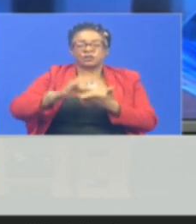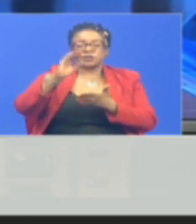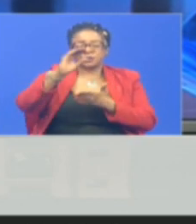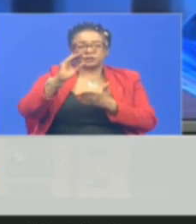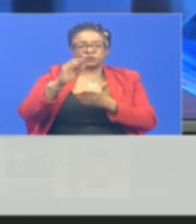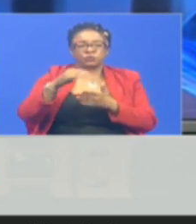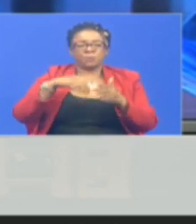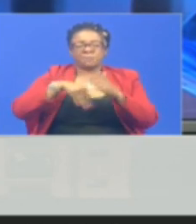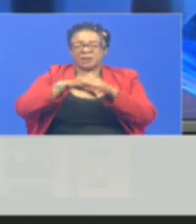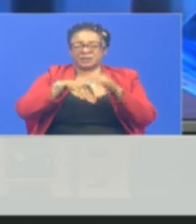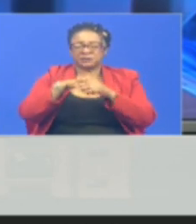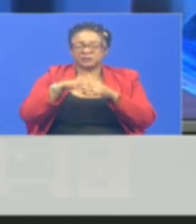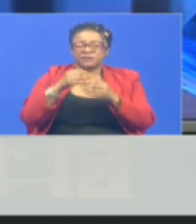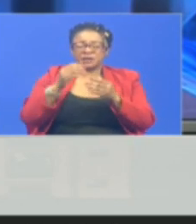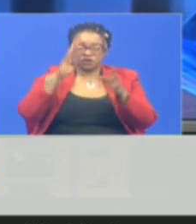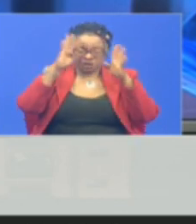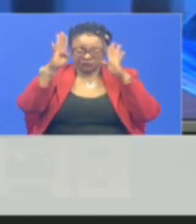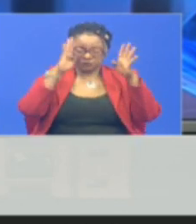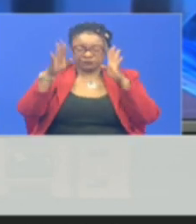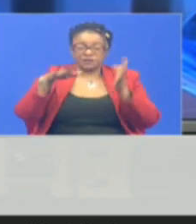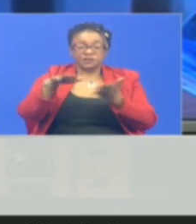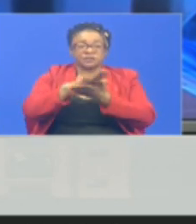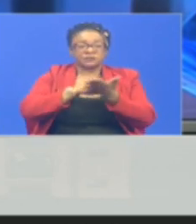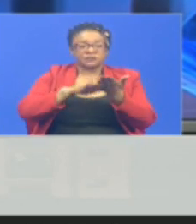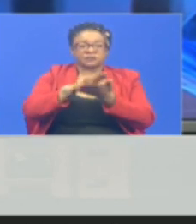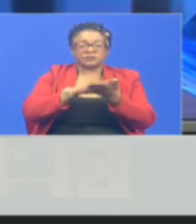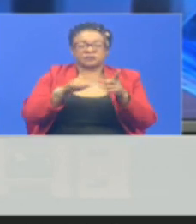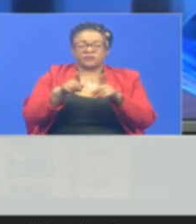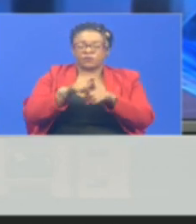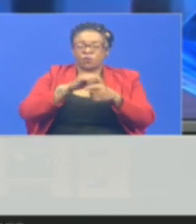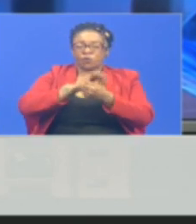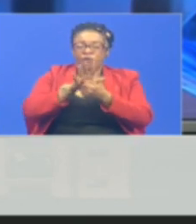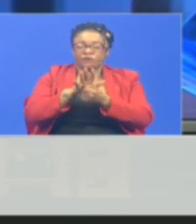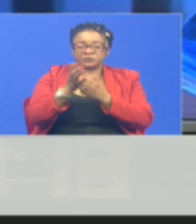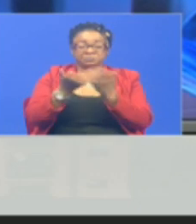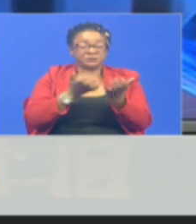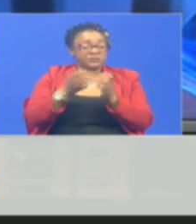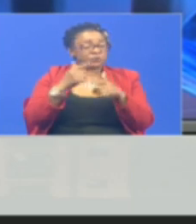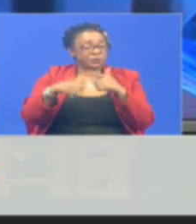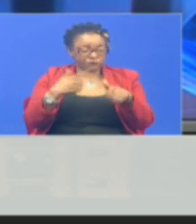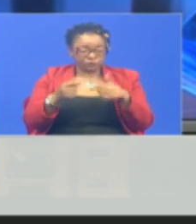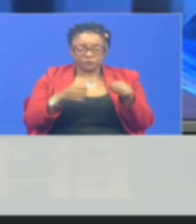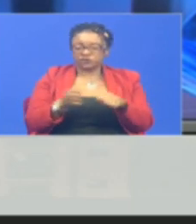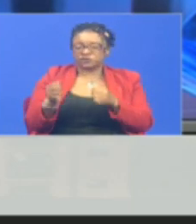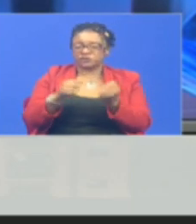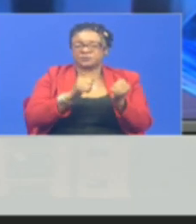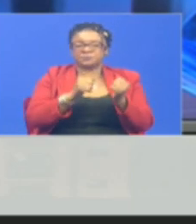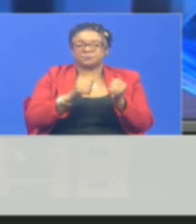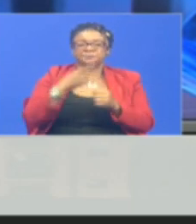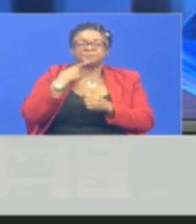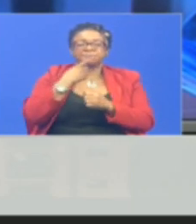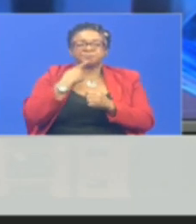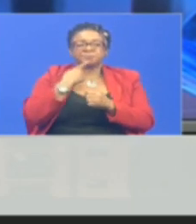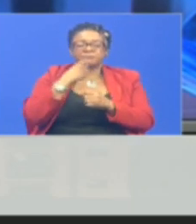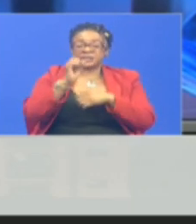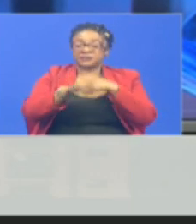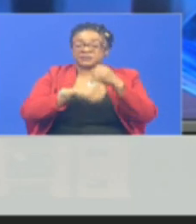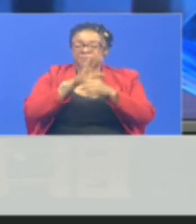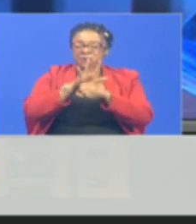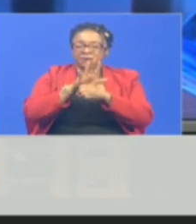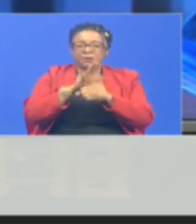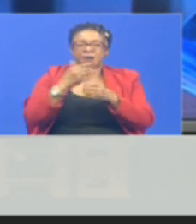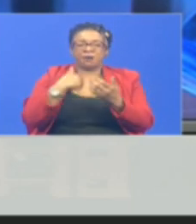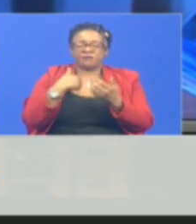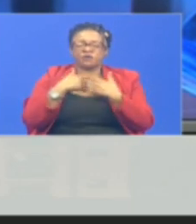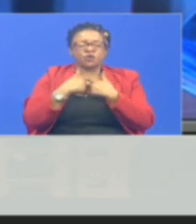players in the creative industry as part of its COVID-19 business continuity strategy. KFCB says cinema operators in the country have already lost